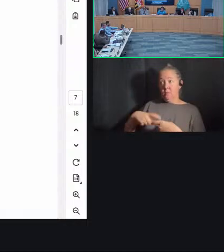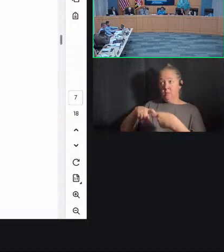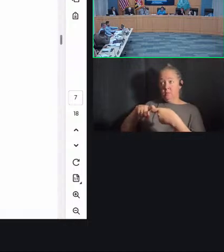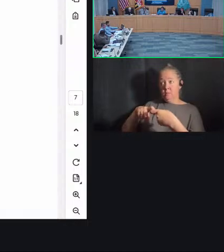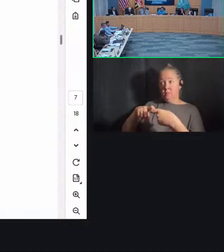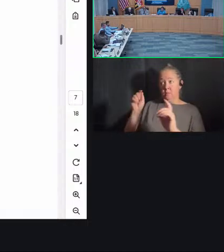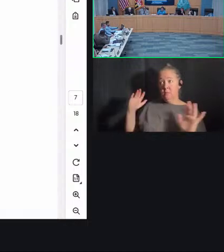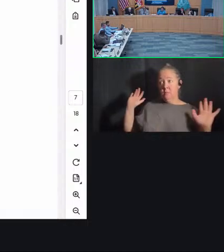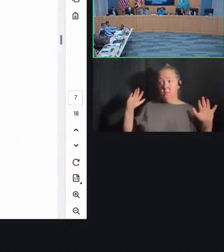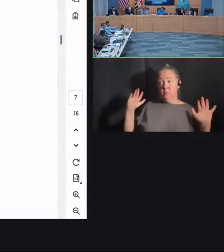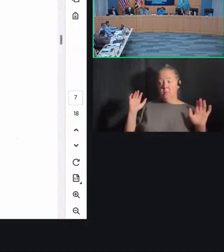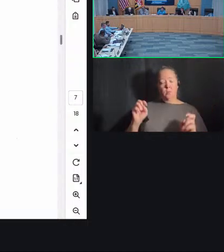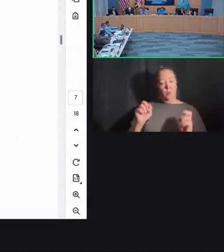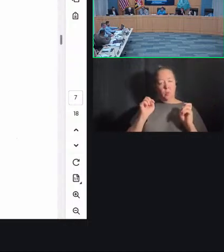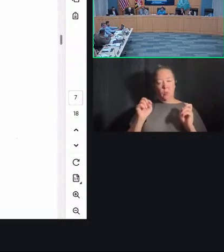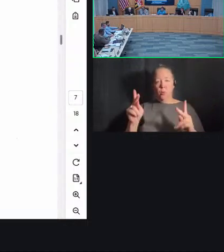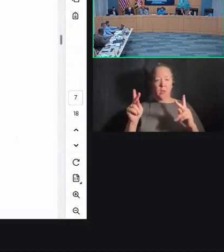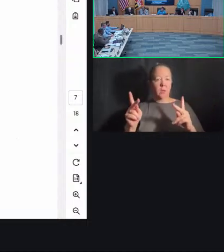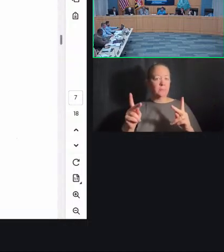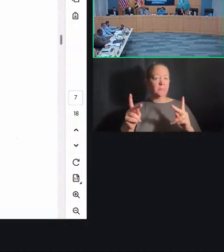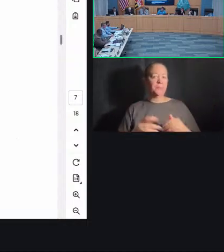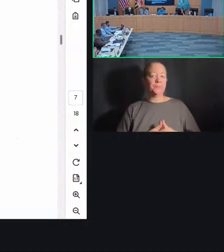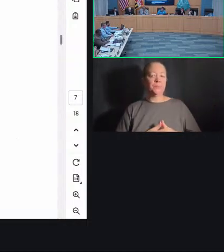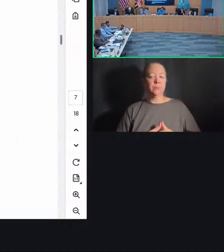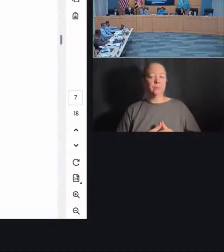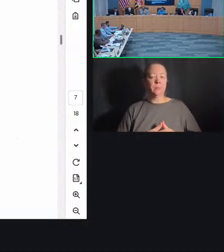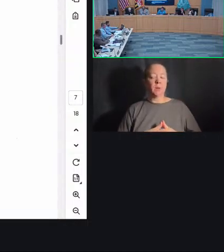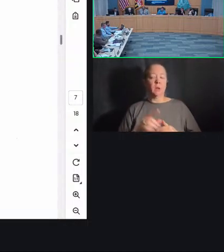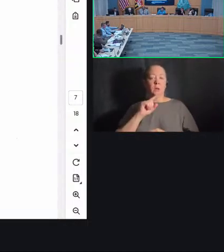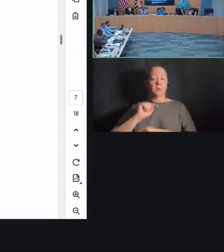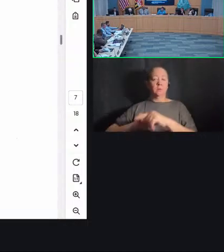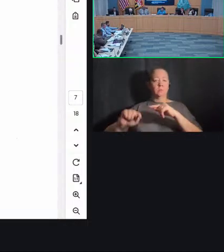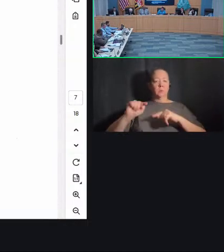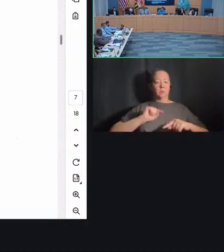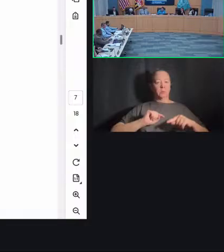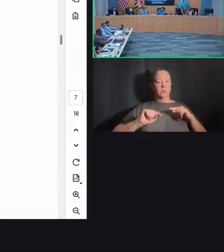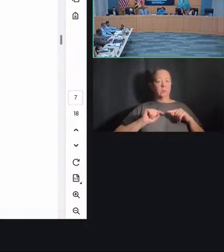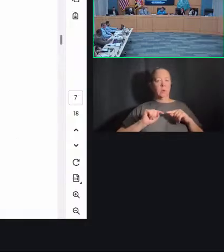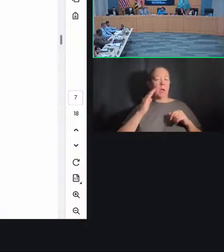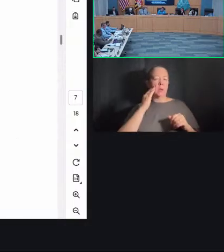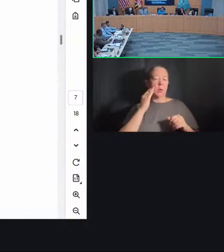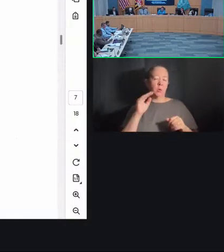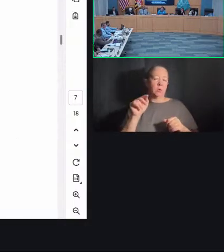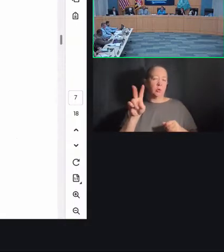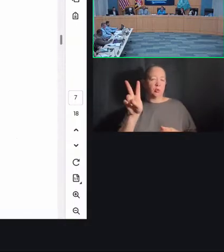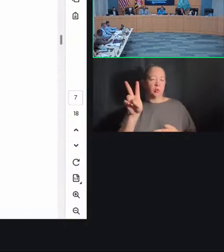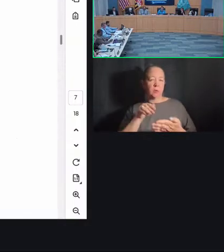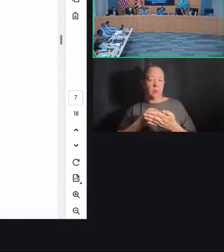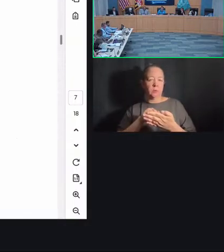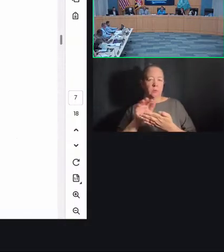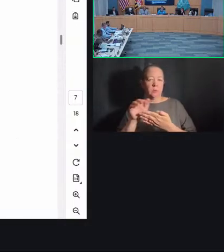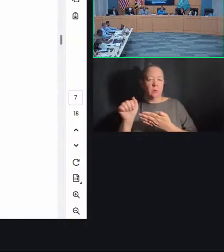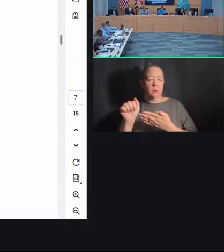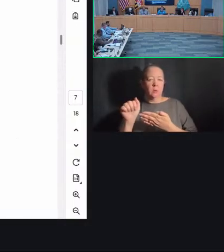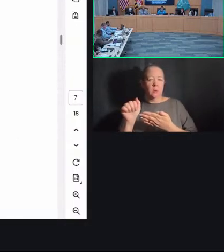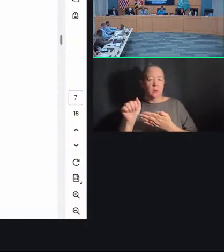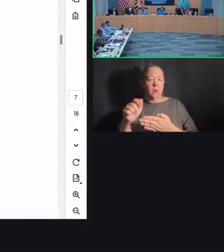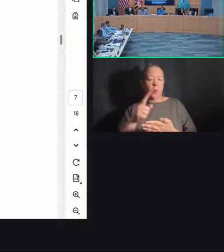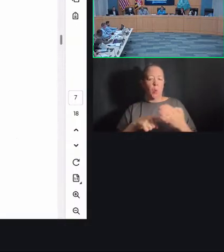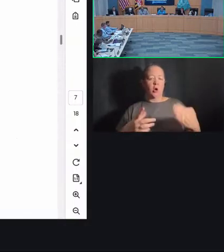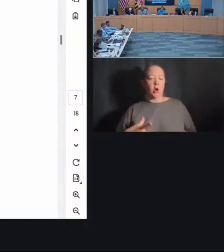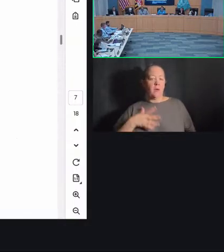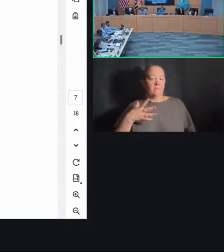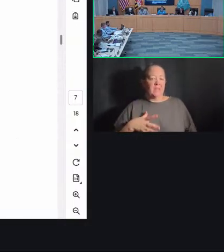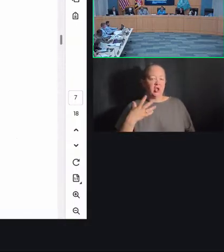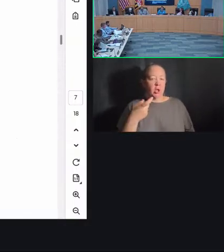Okay, moving on, or let me move back. I know it's a tiny $2,000, but what are official expenses and why do we need them?